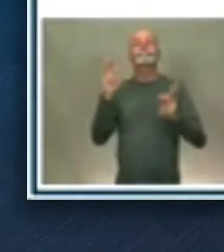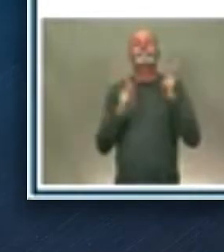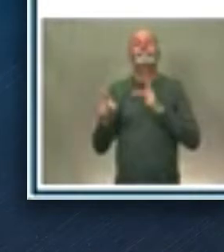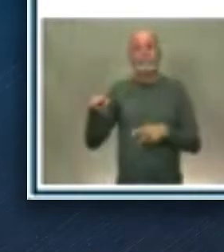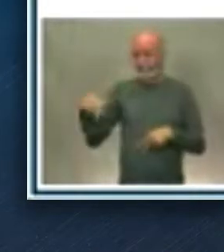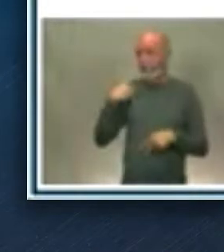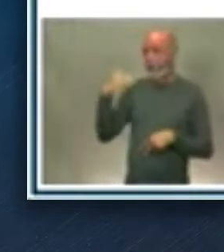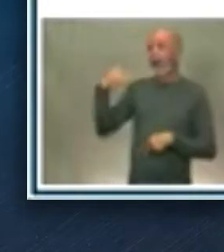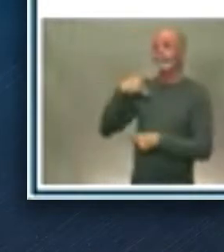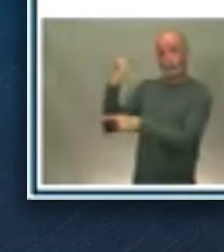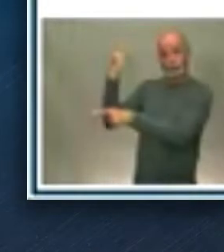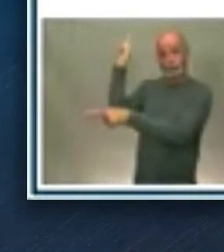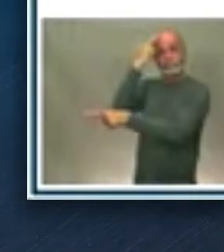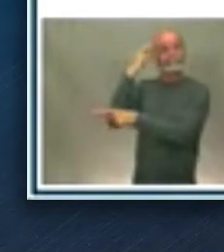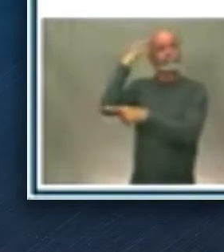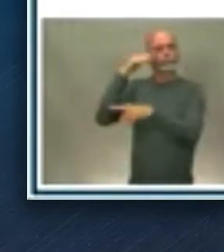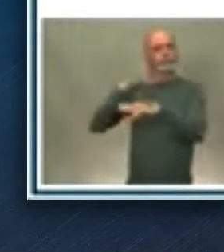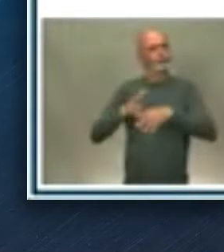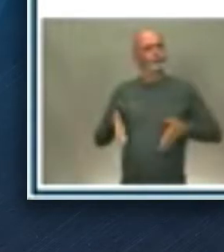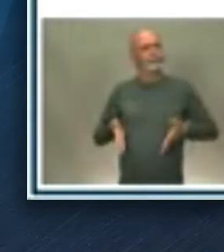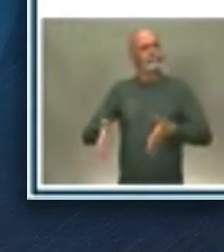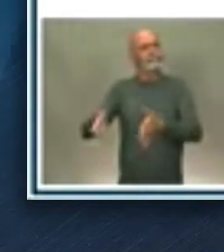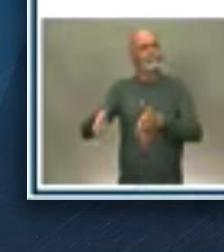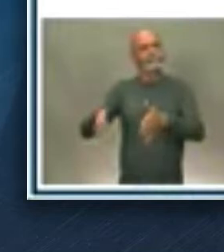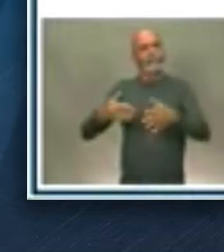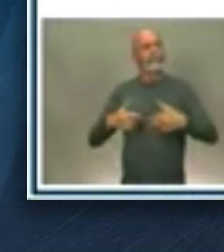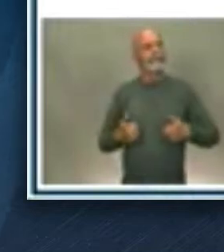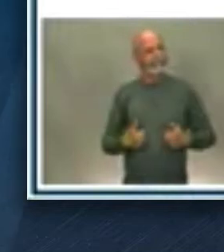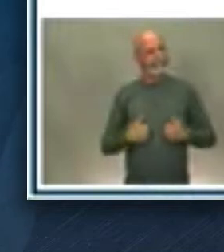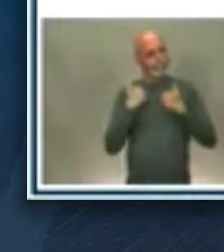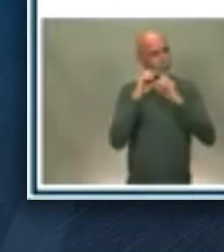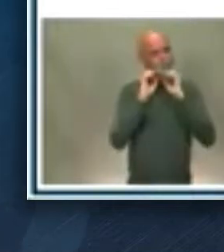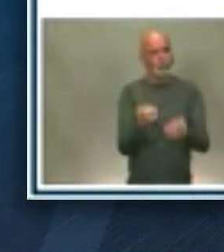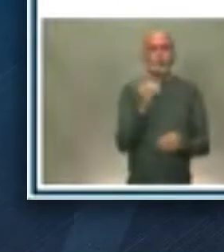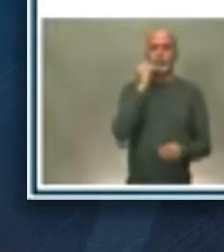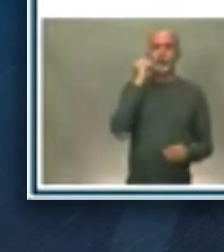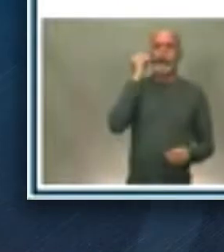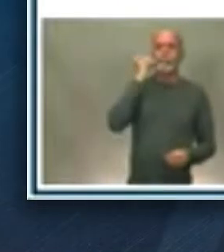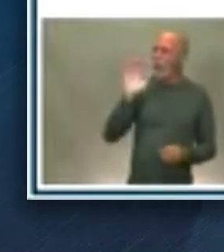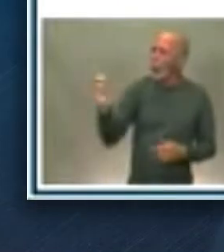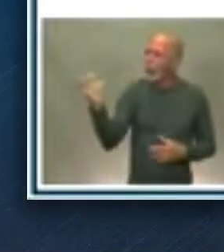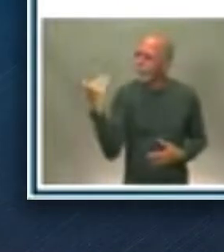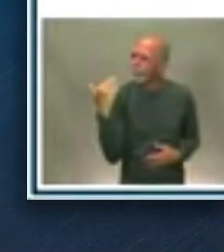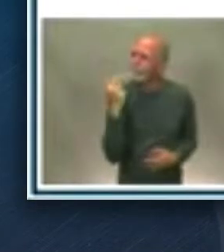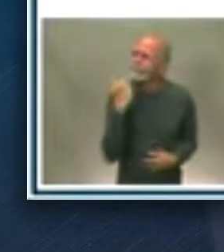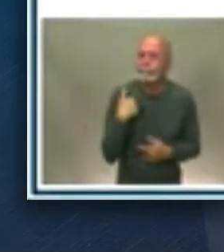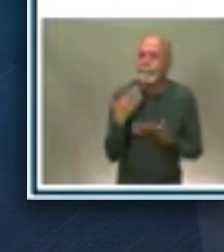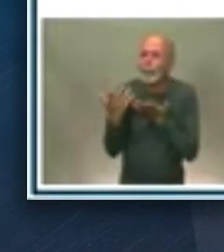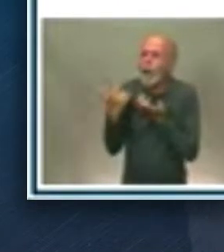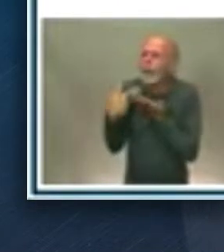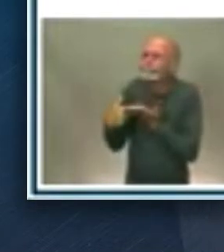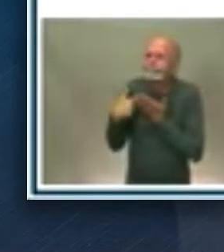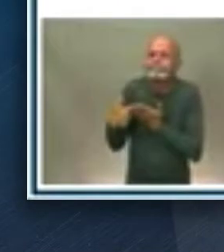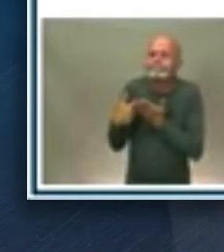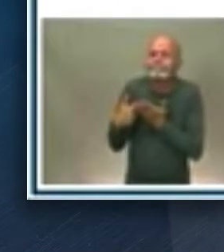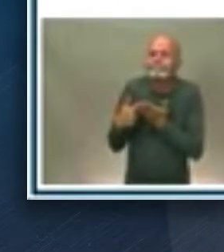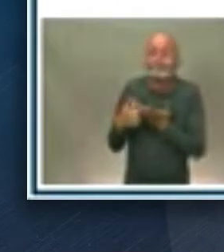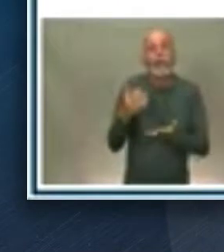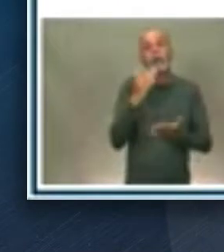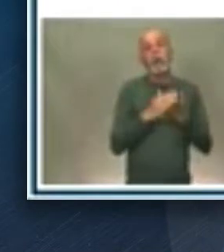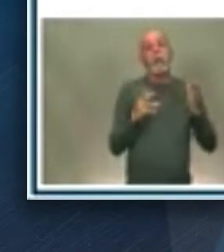we work together to build solutions to understand that they're going to work for people. And if people are saying the solutions that are given them